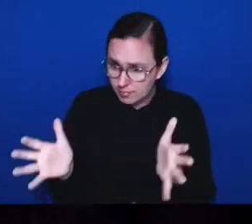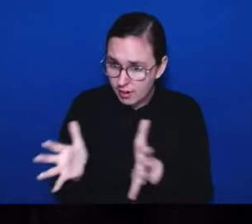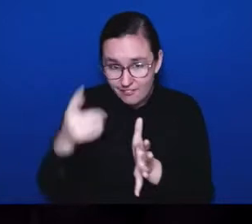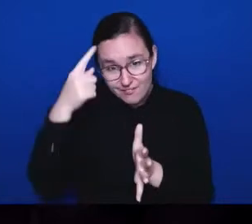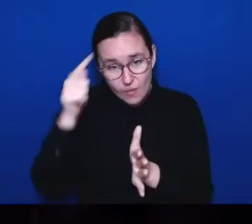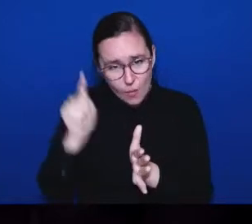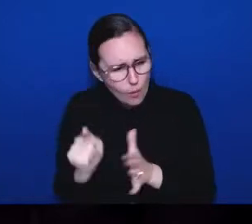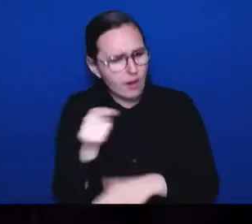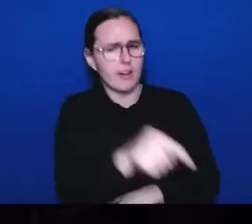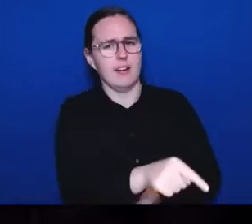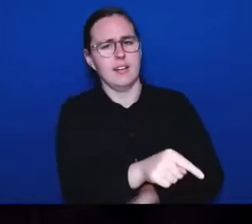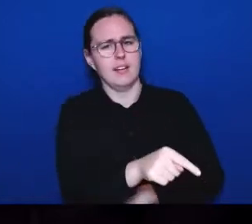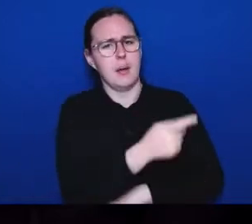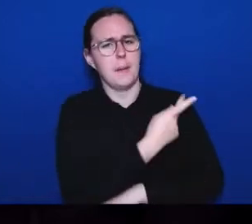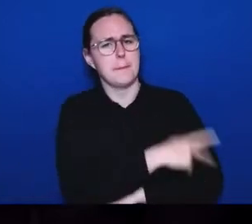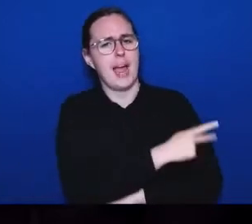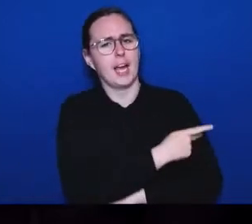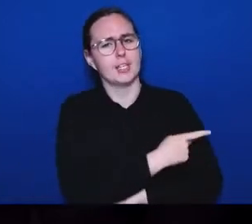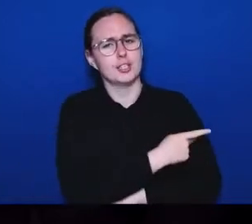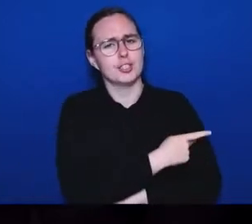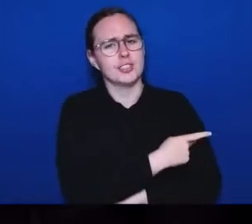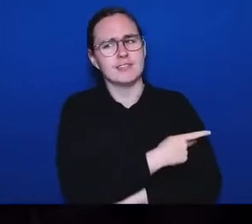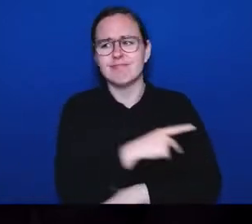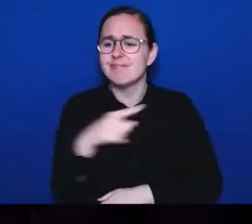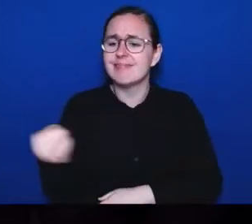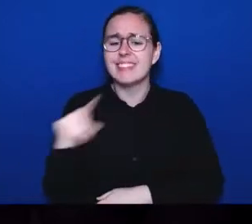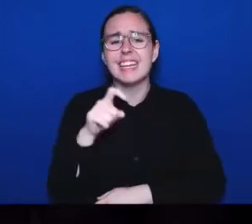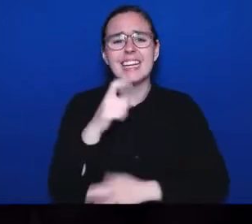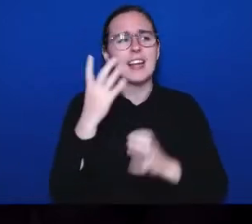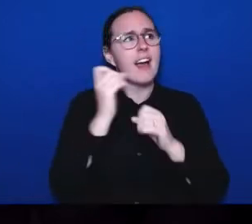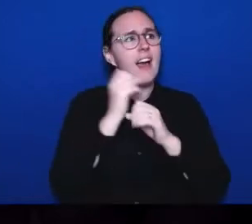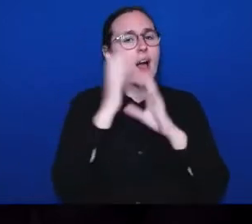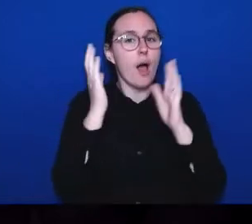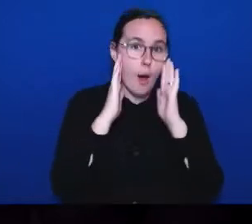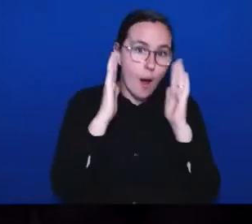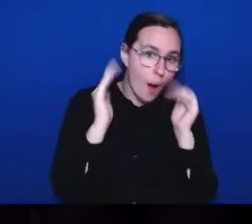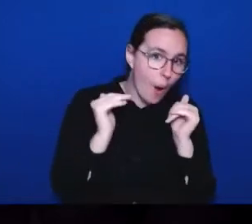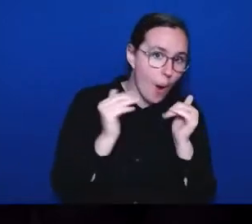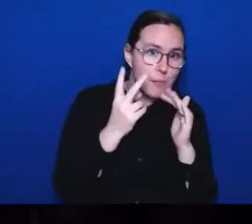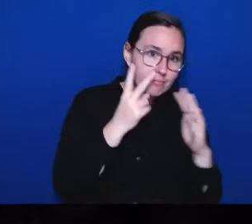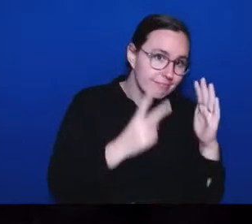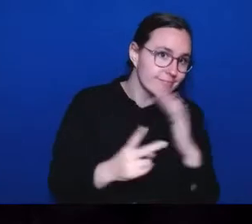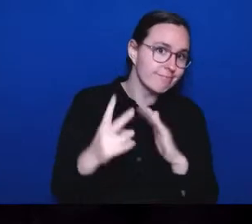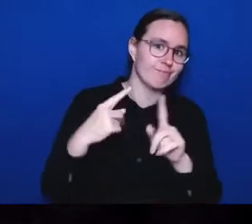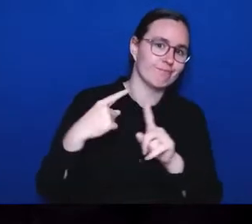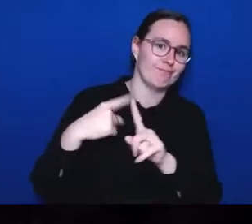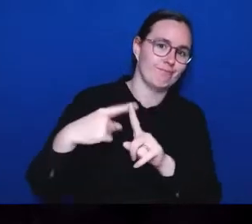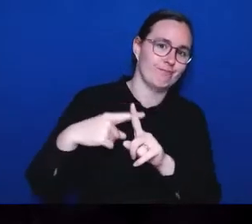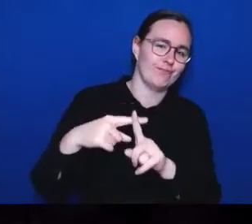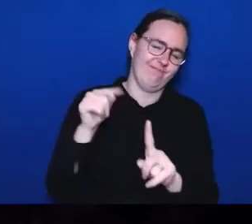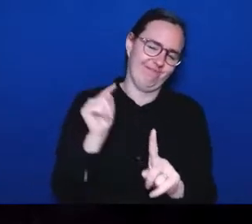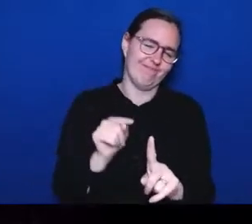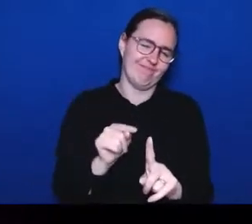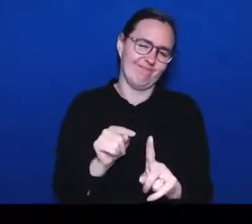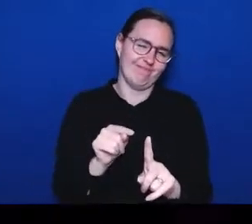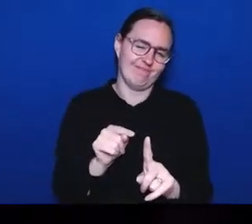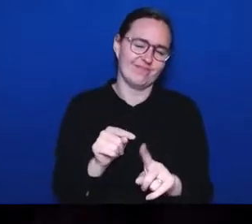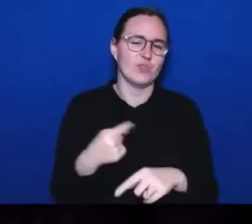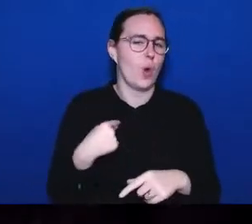that are responsible for providing the care. I am very excited, and thank you very much for having us here today.